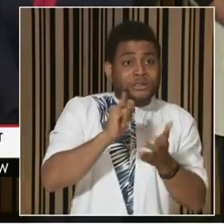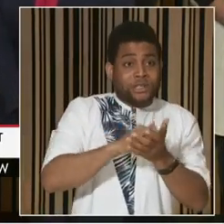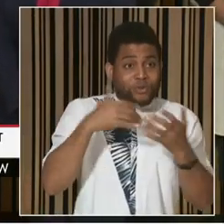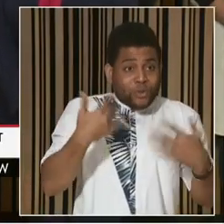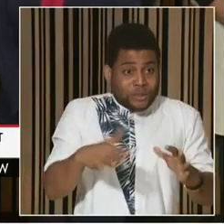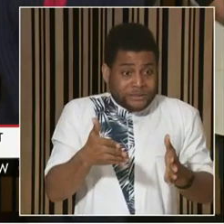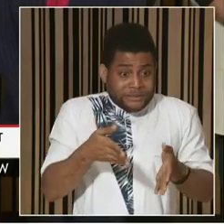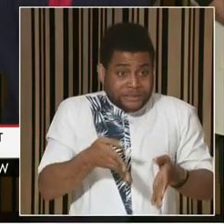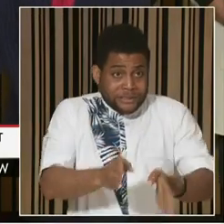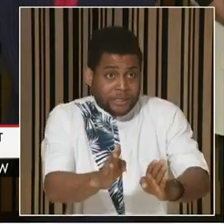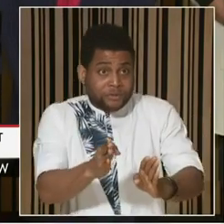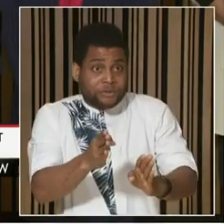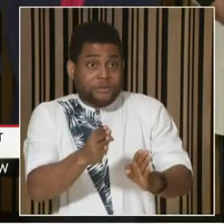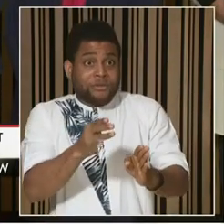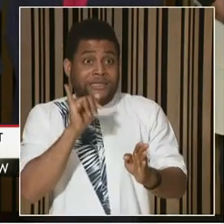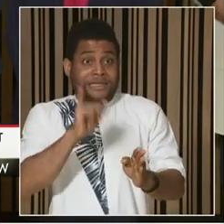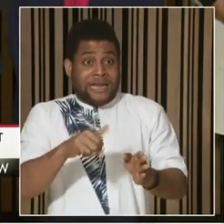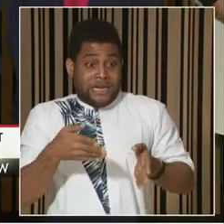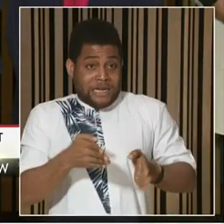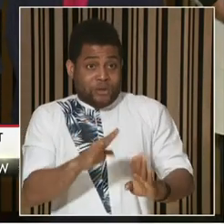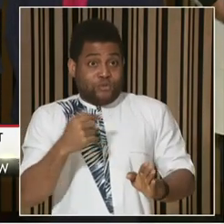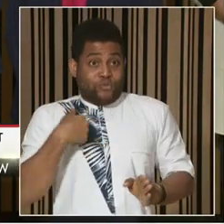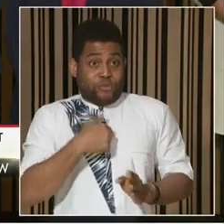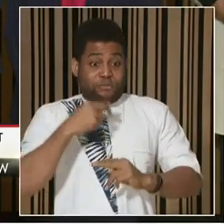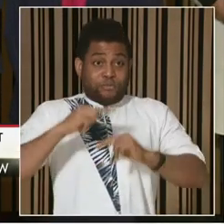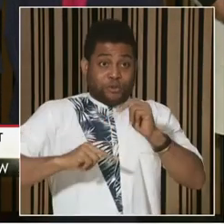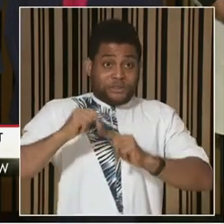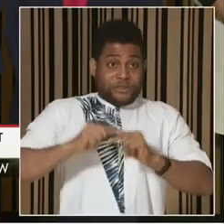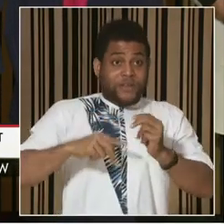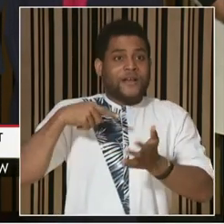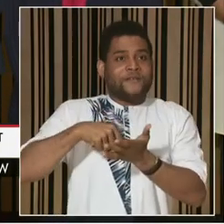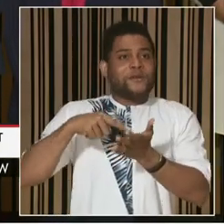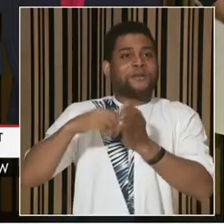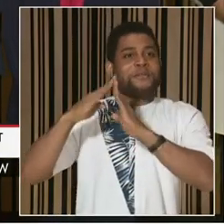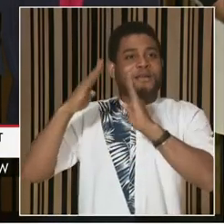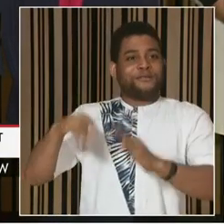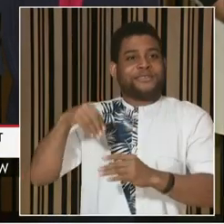us to build affordable housing in places that